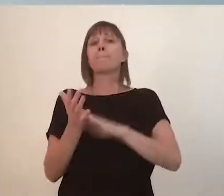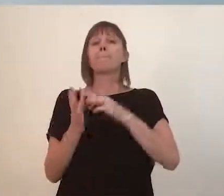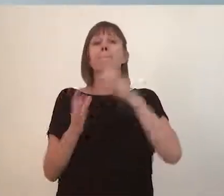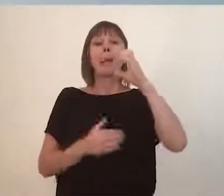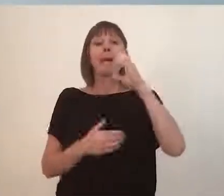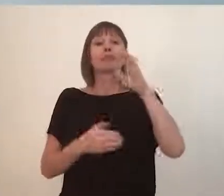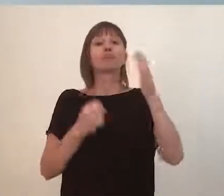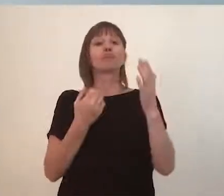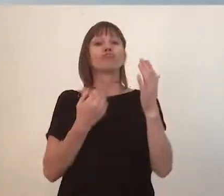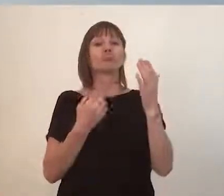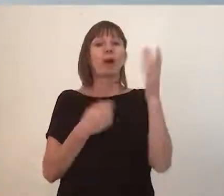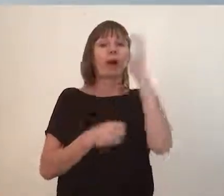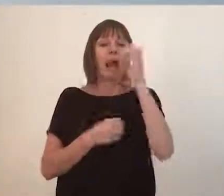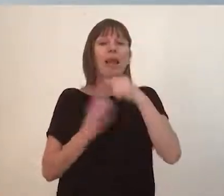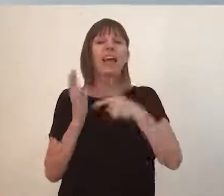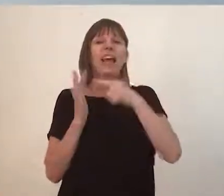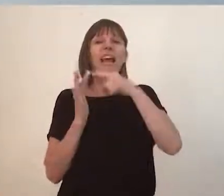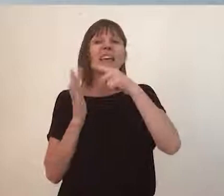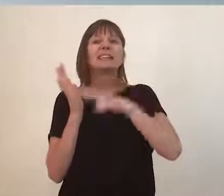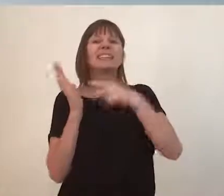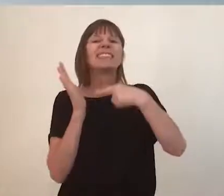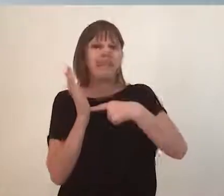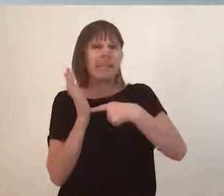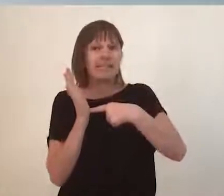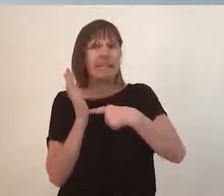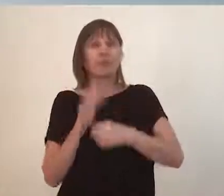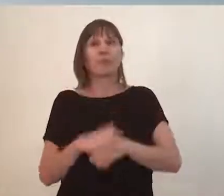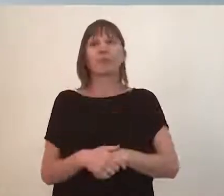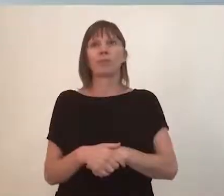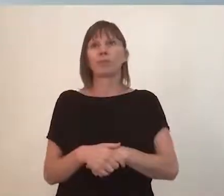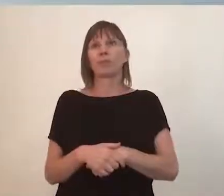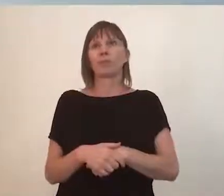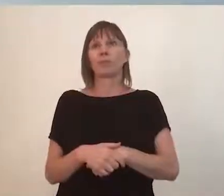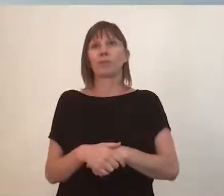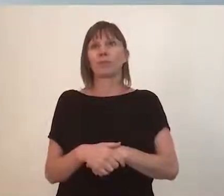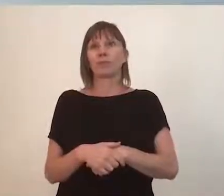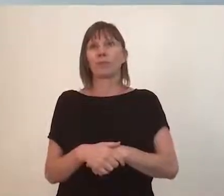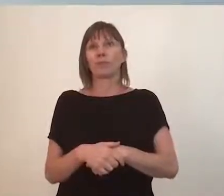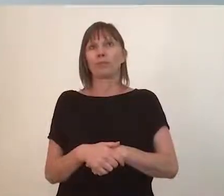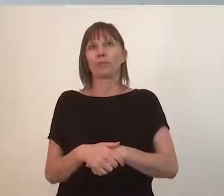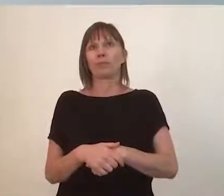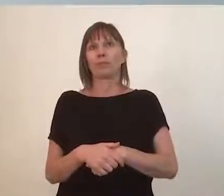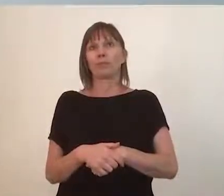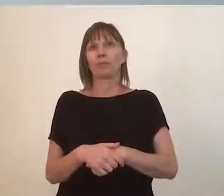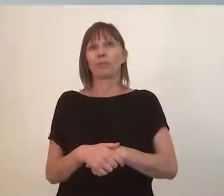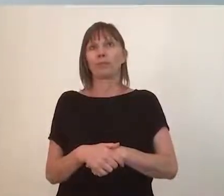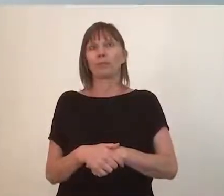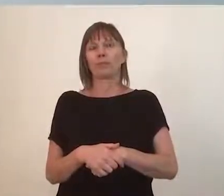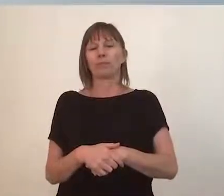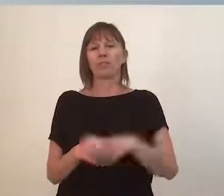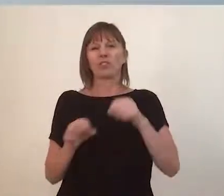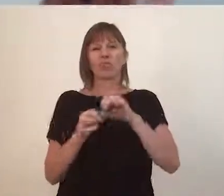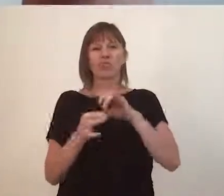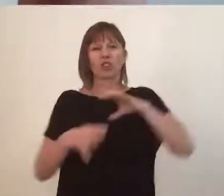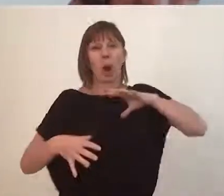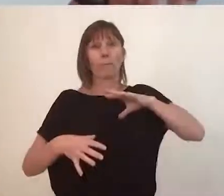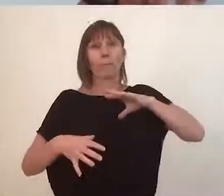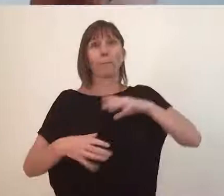Eyebrows are almost done. I'm using the MAC Shape Shade Brow Tint. Is it a tint? Yeah, tint. And I use the,